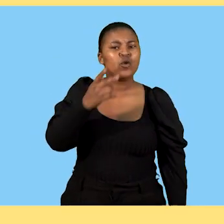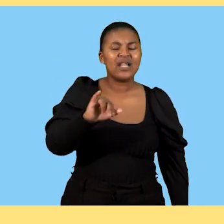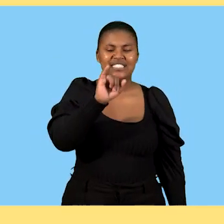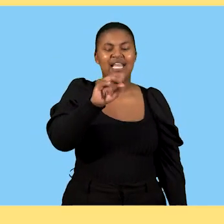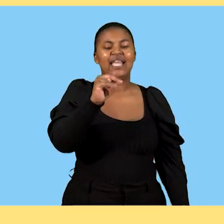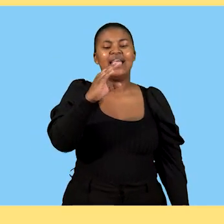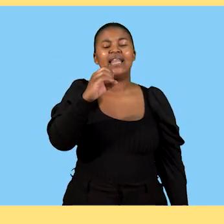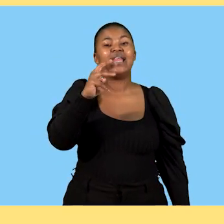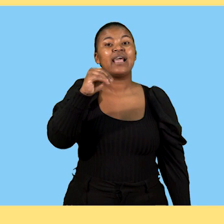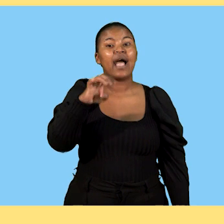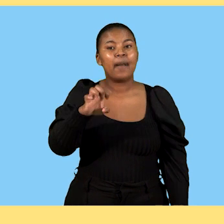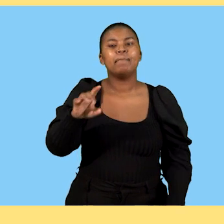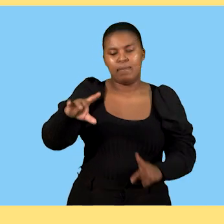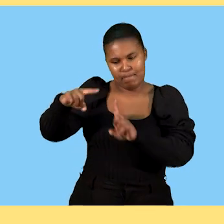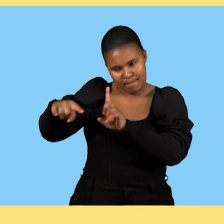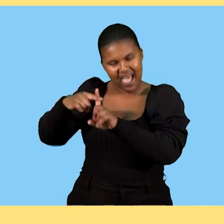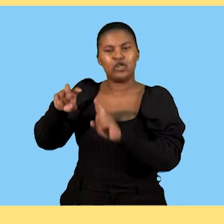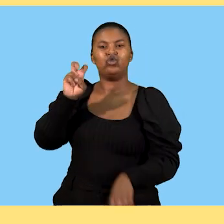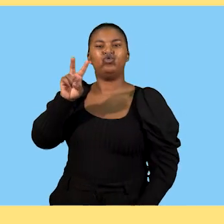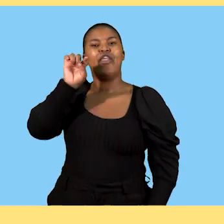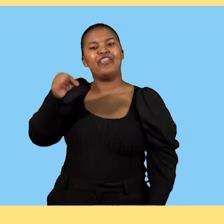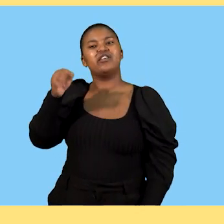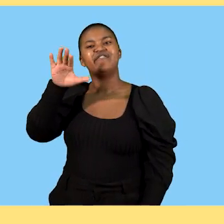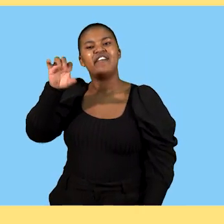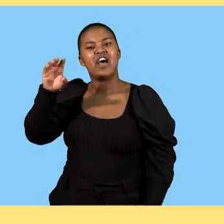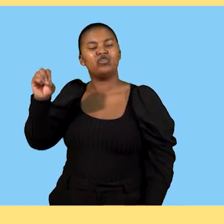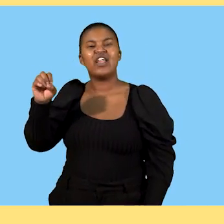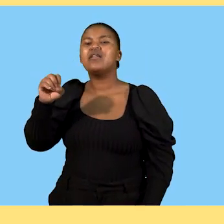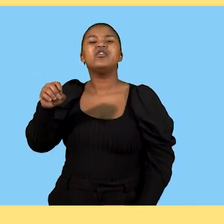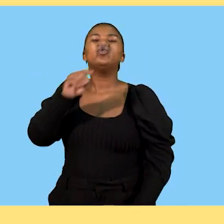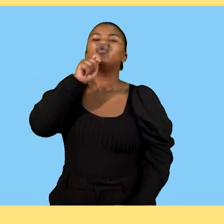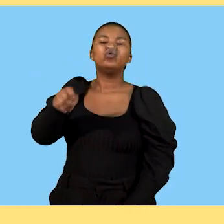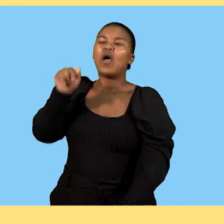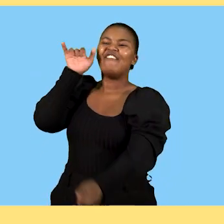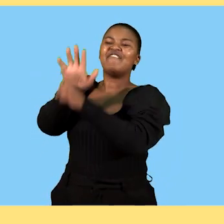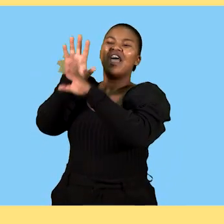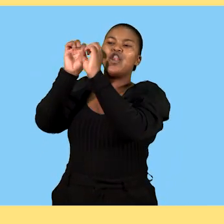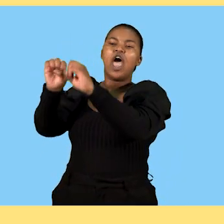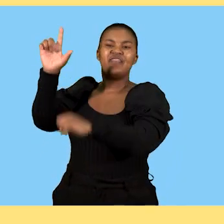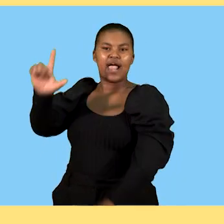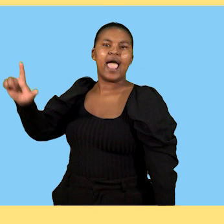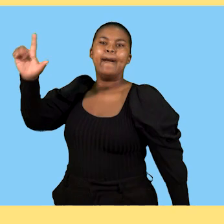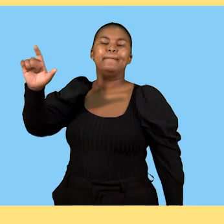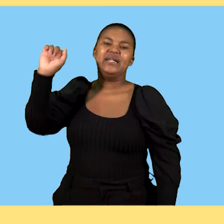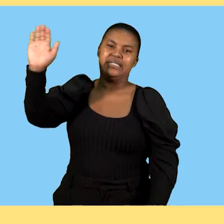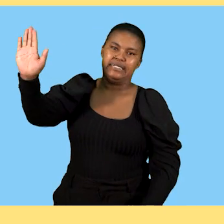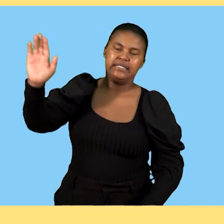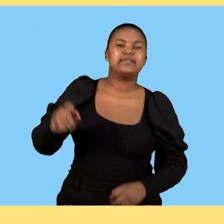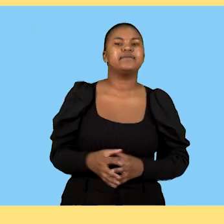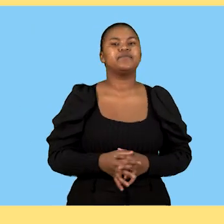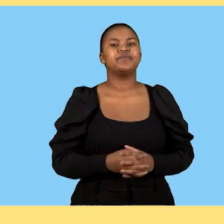owner's equity plus 2,500, and this has no effect on my